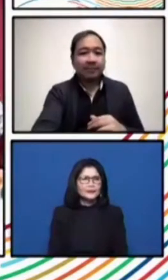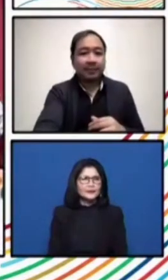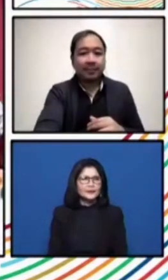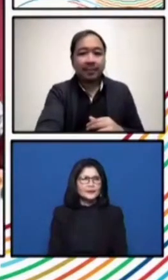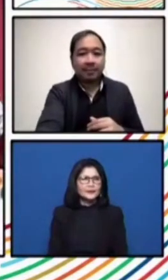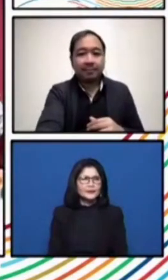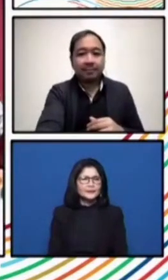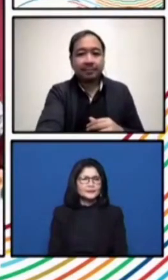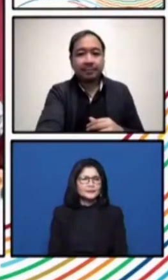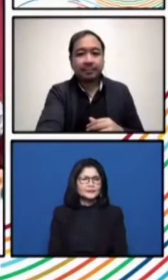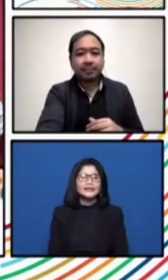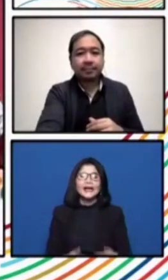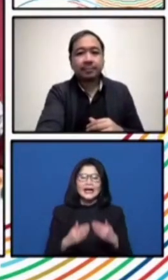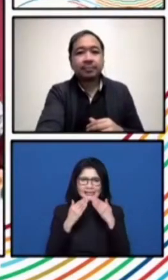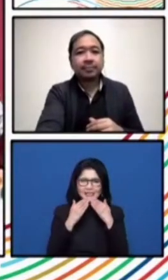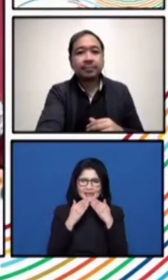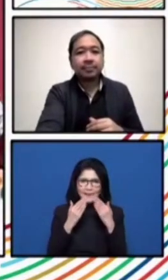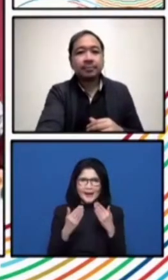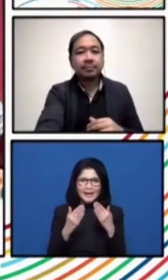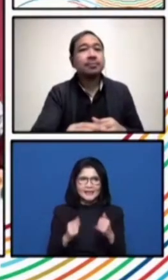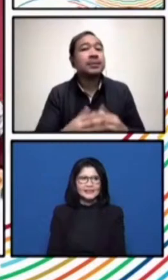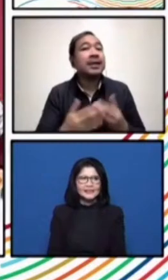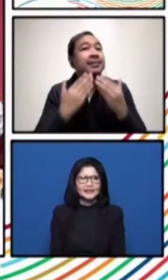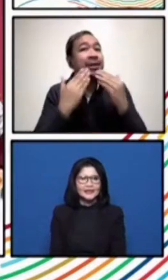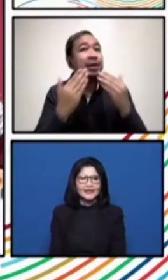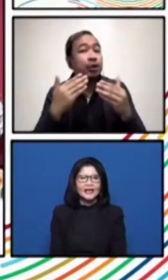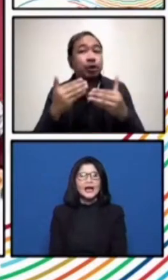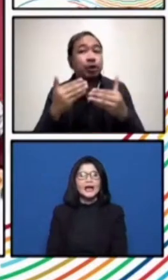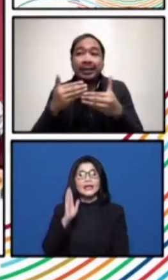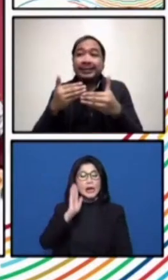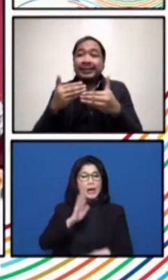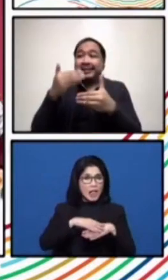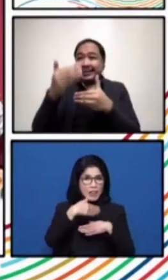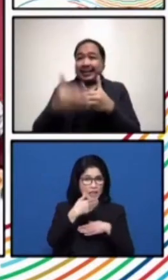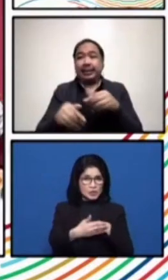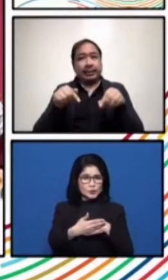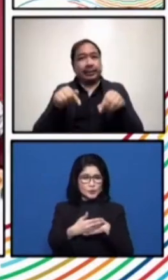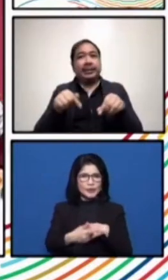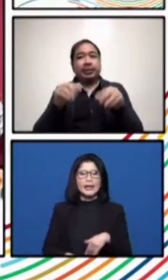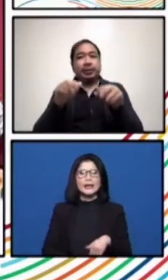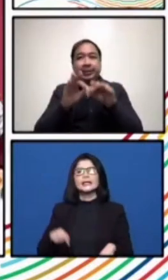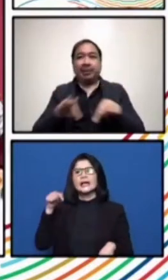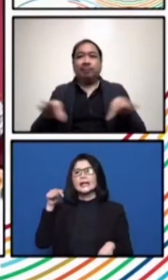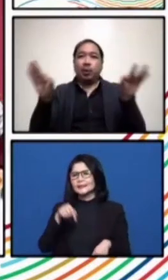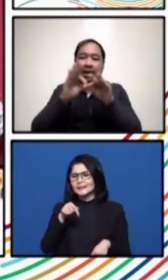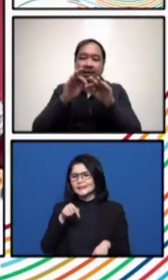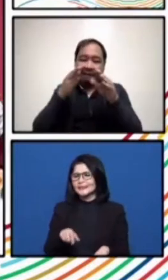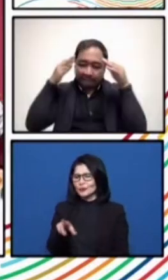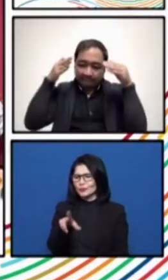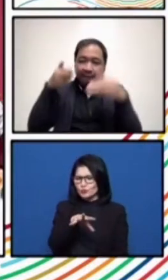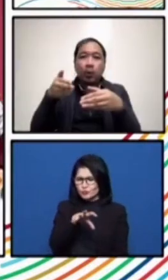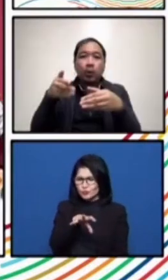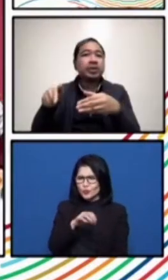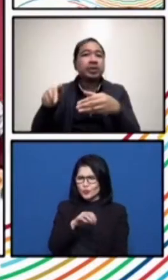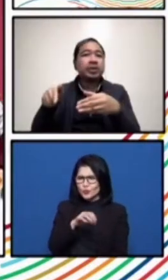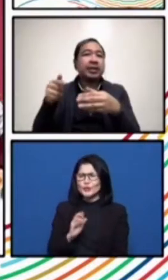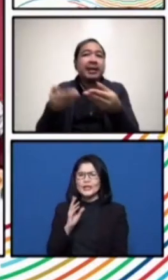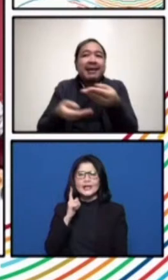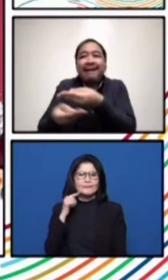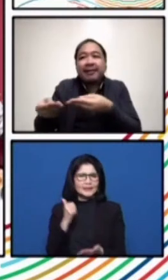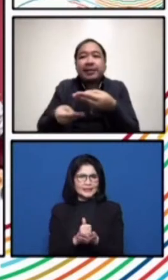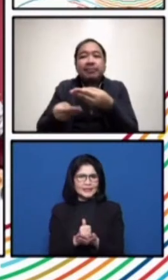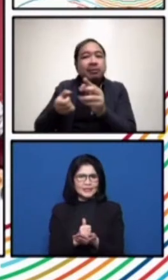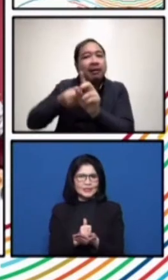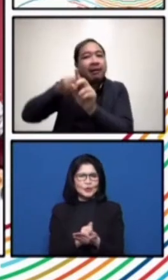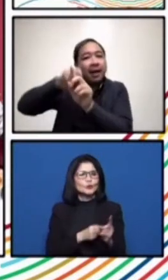thank you very much going forward this is going to be one of the most critical areas for engagement and advocacy and